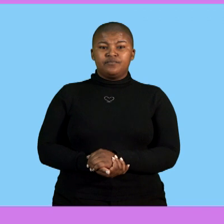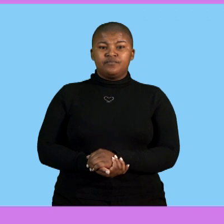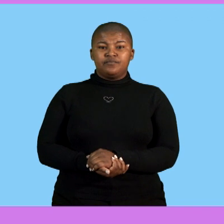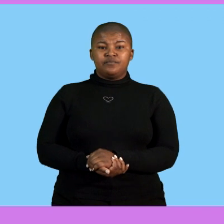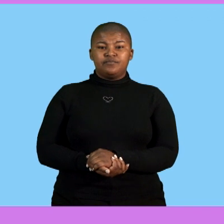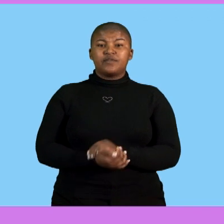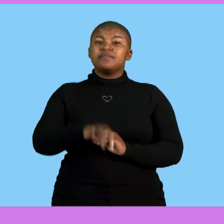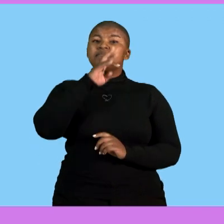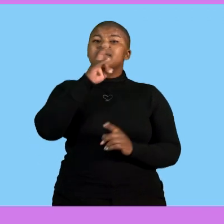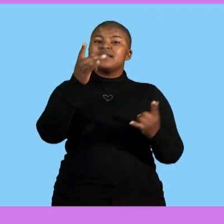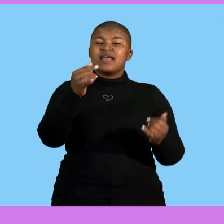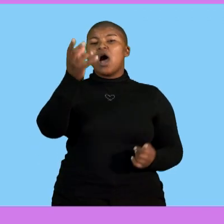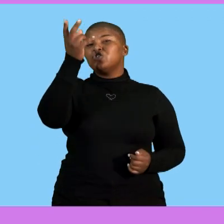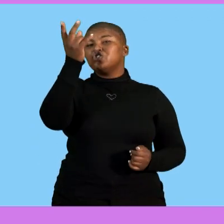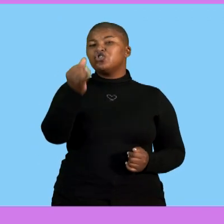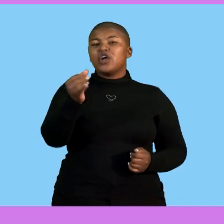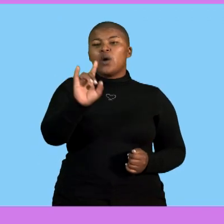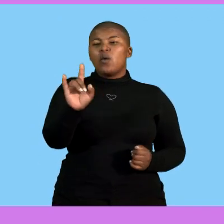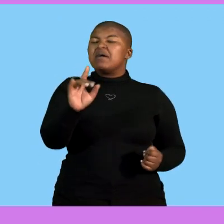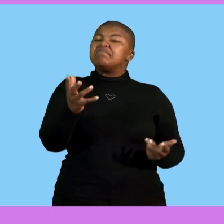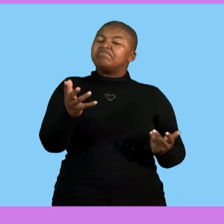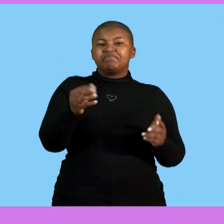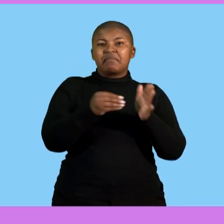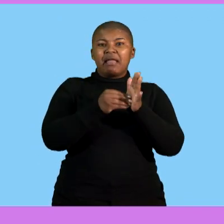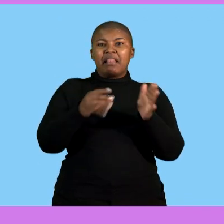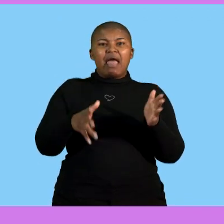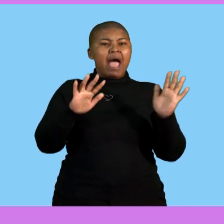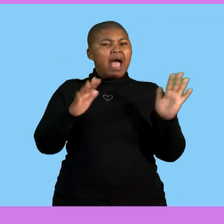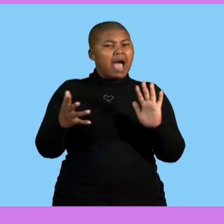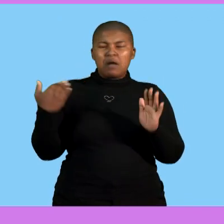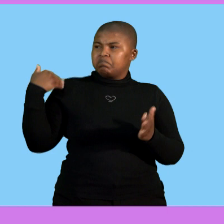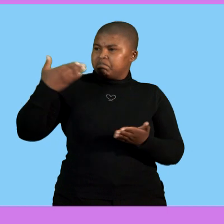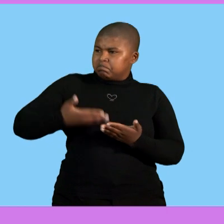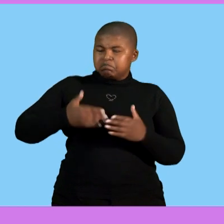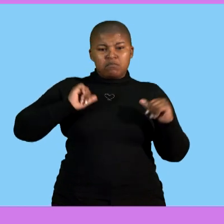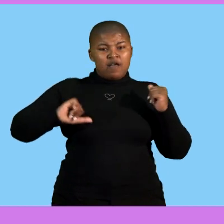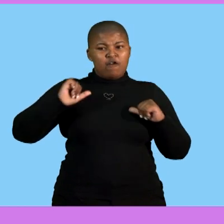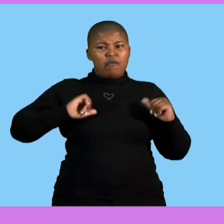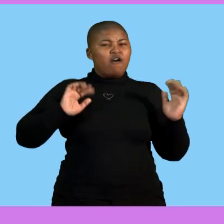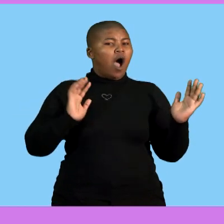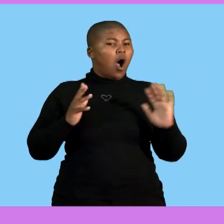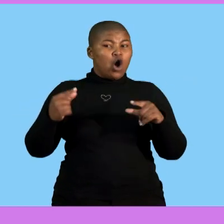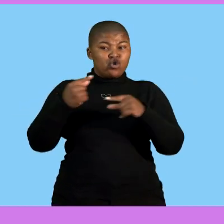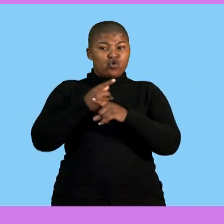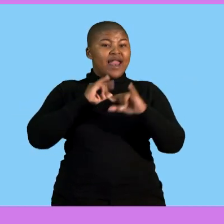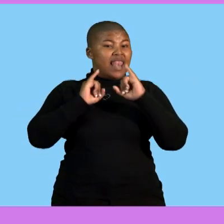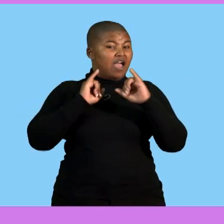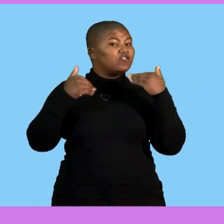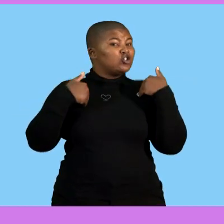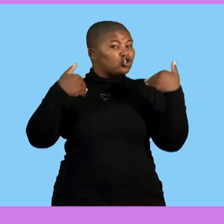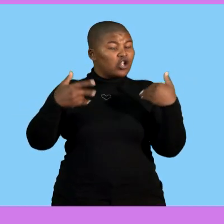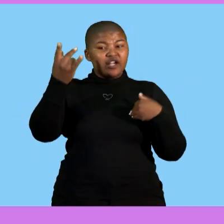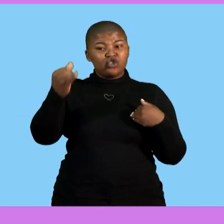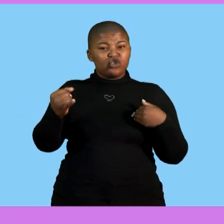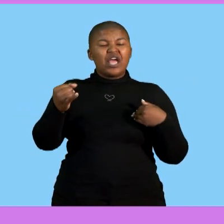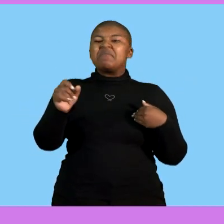whereby now we'll be checking how learners have been performing in grade 11. You can start by